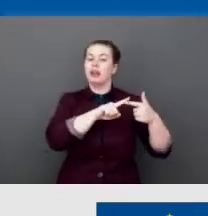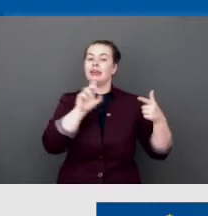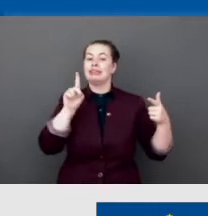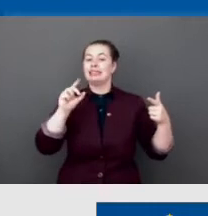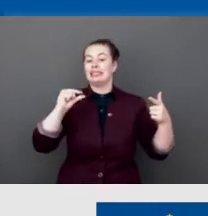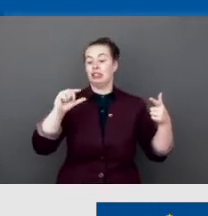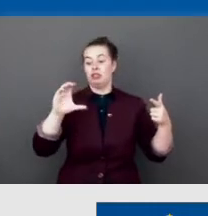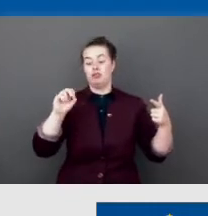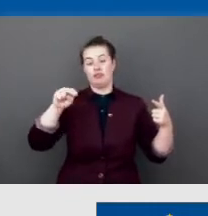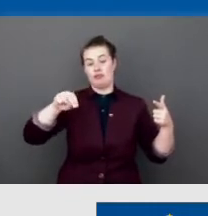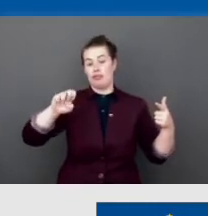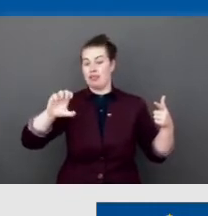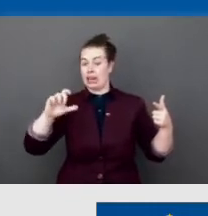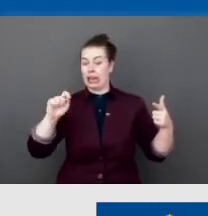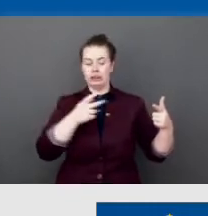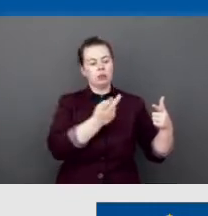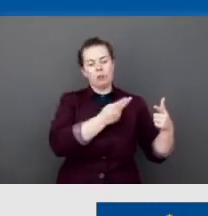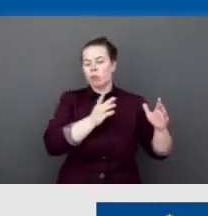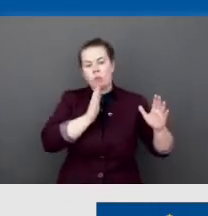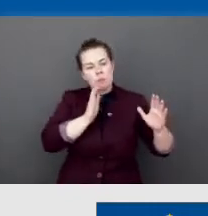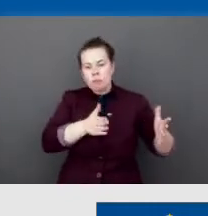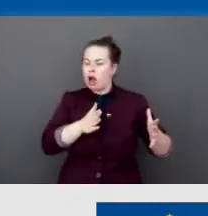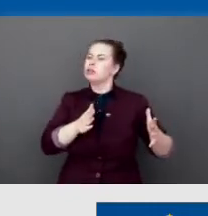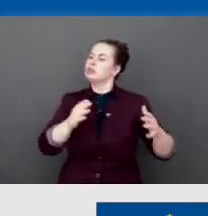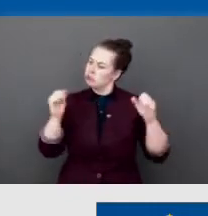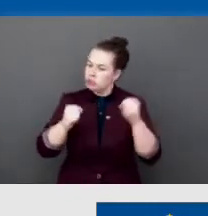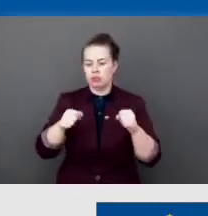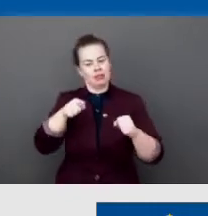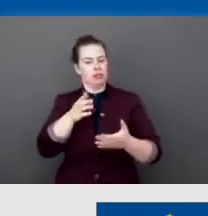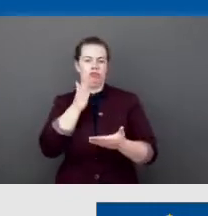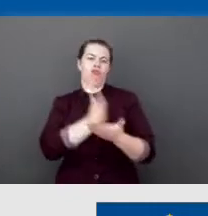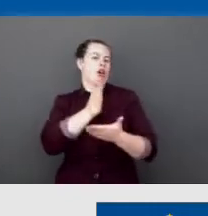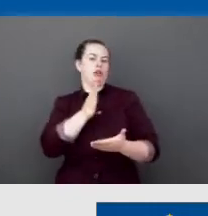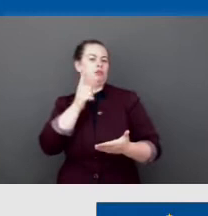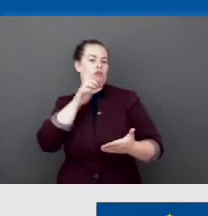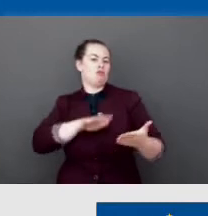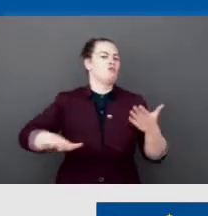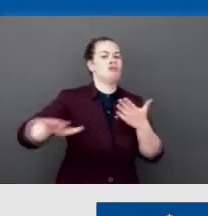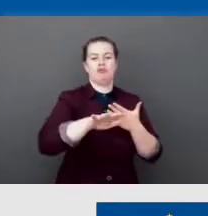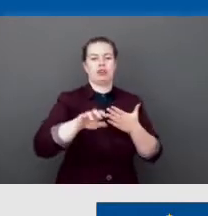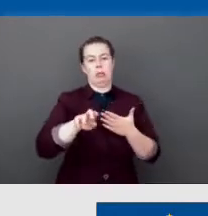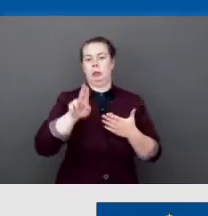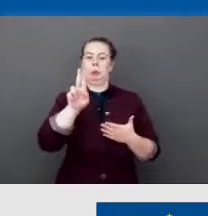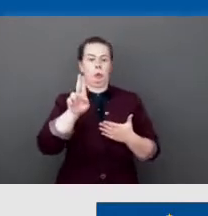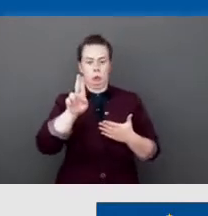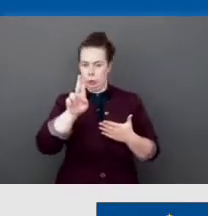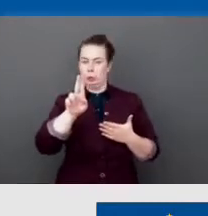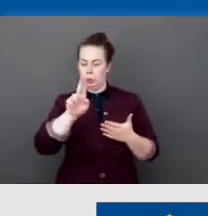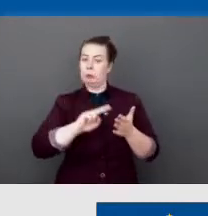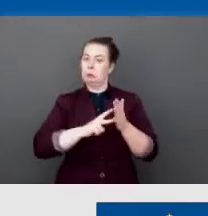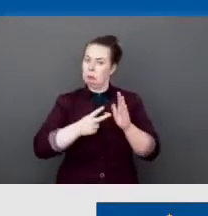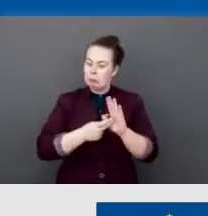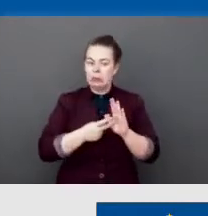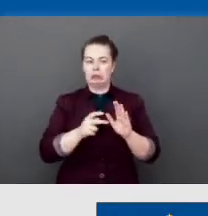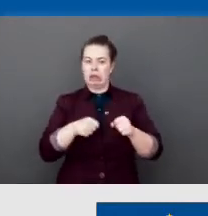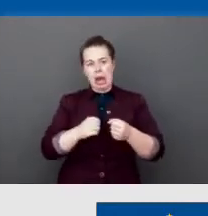example, giving the significant importance of the digital innovations and the efficiencies and better patient care that can be achieved, particularly